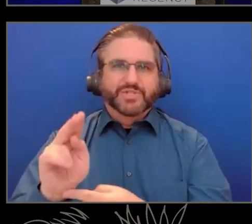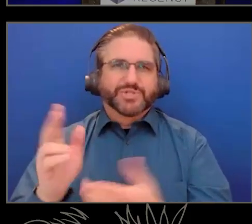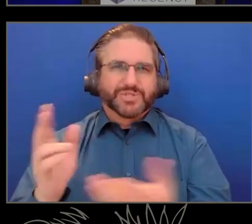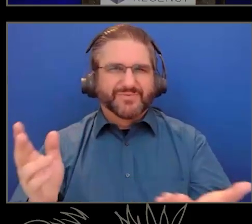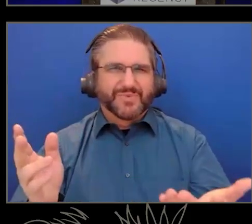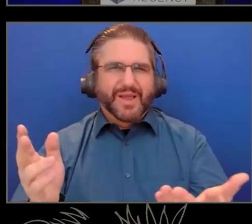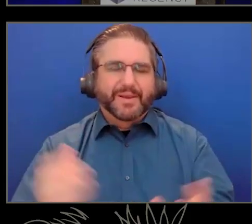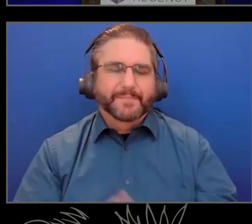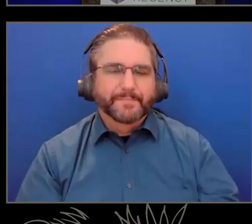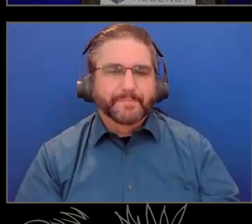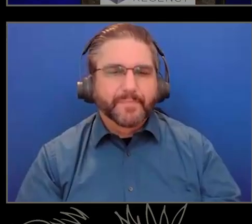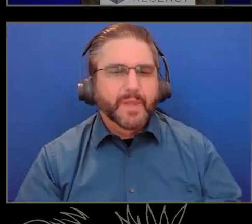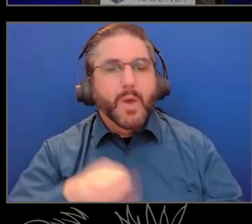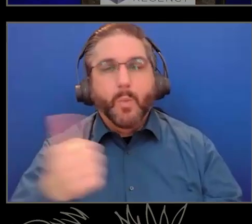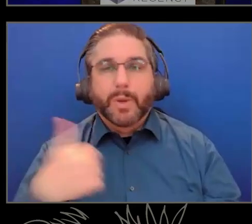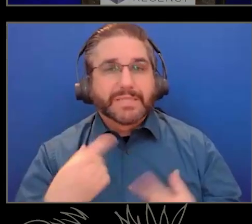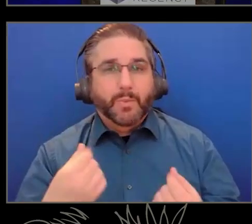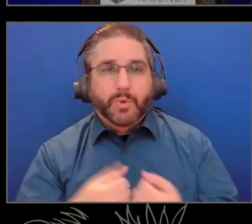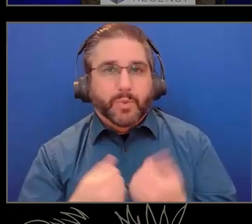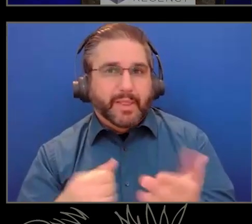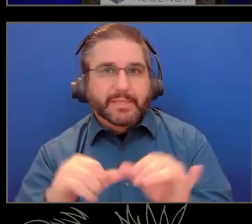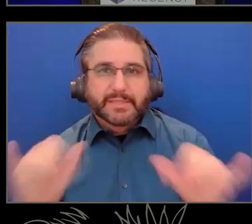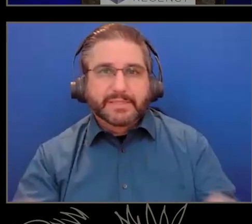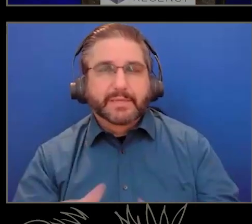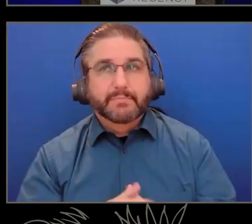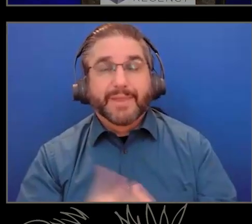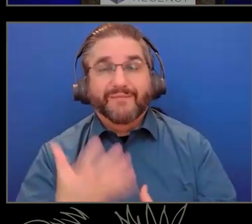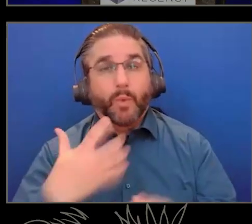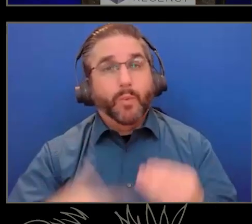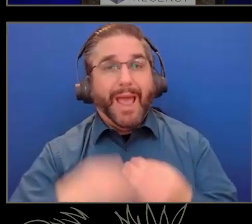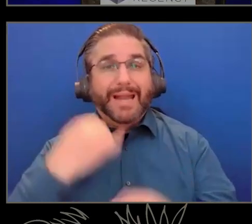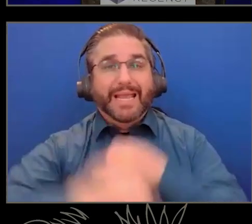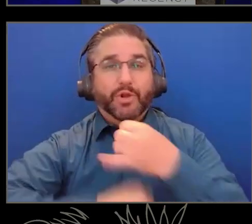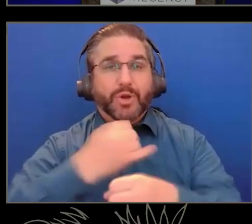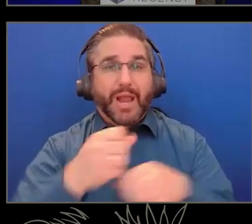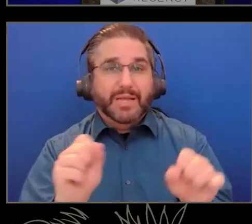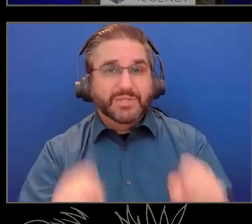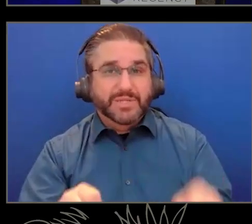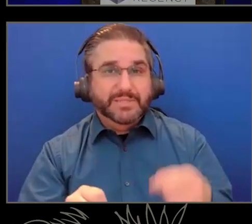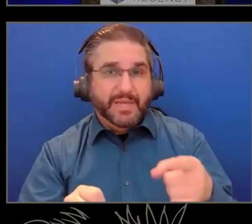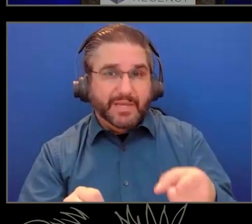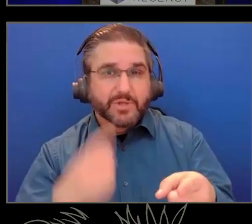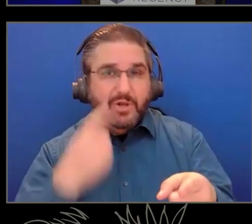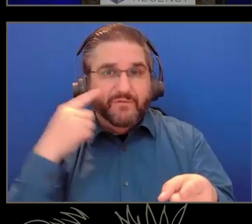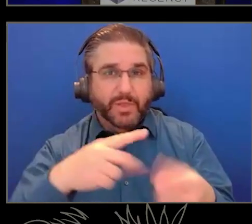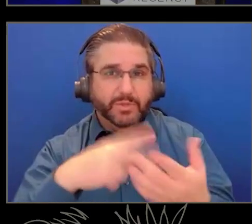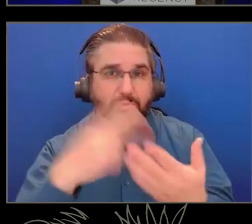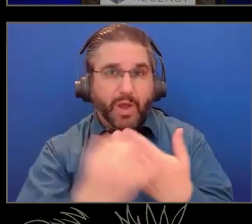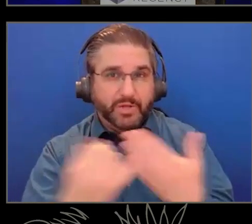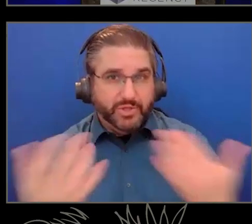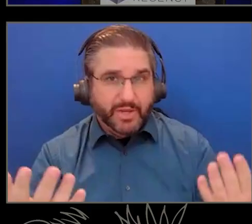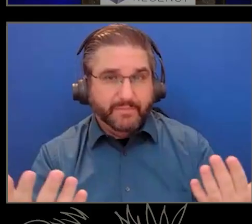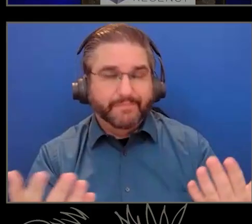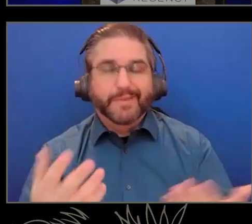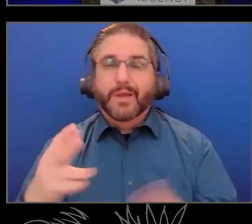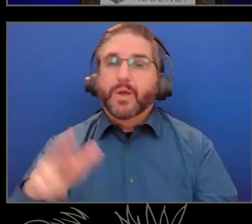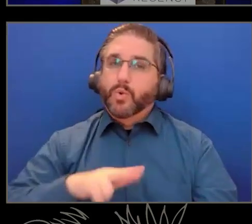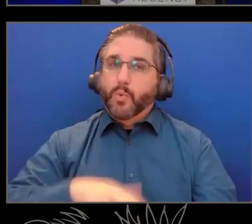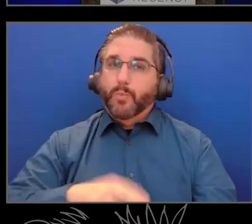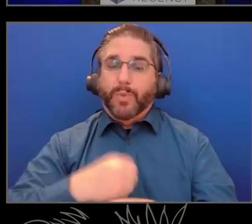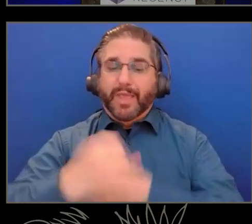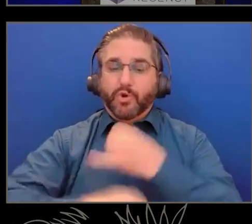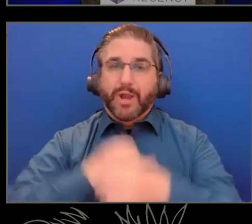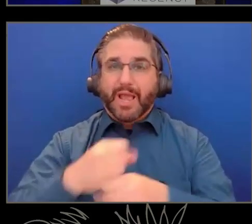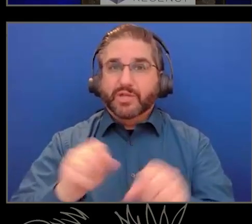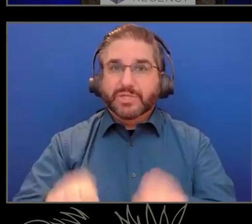do? So let's say we want to add internationalization to this project. Ordinarily, with